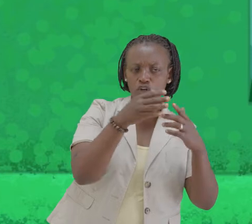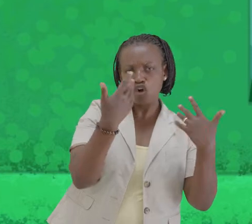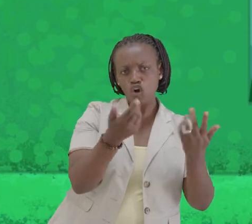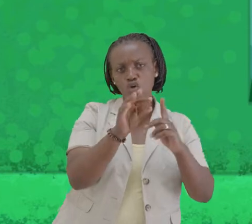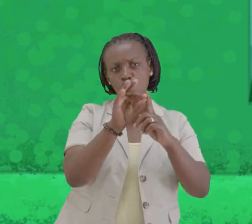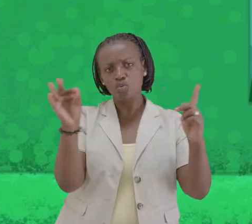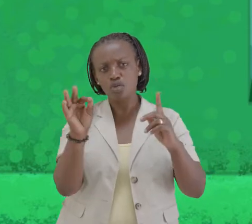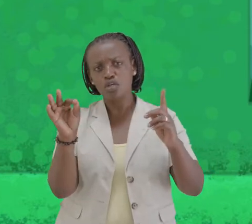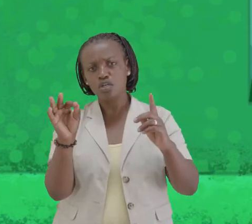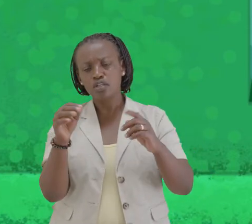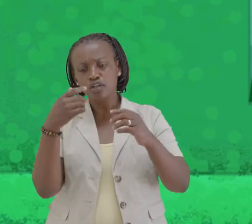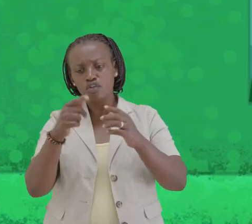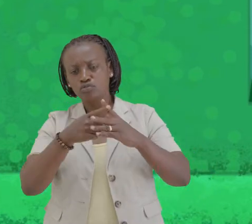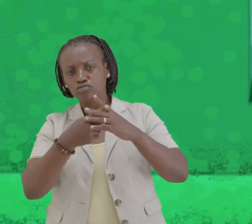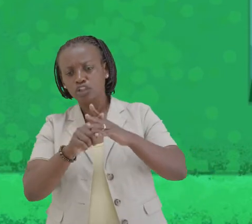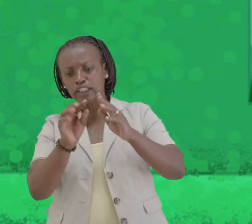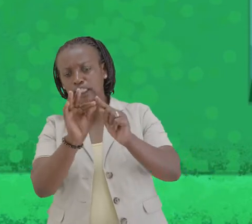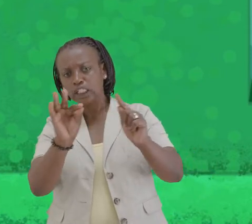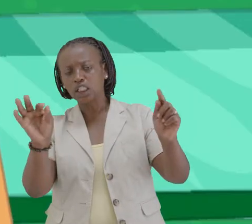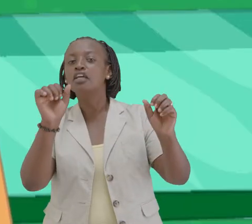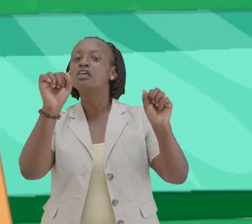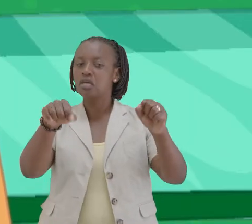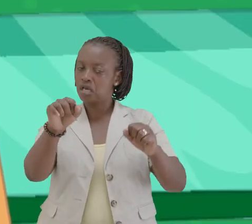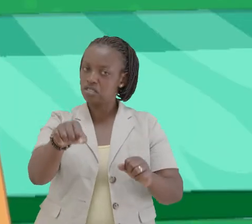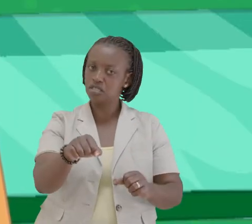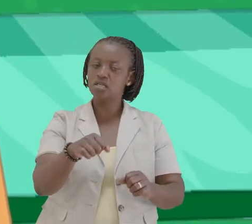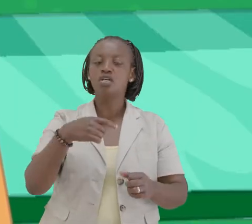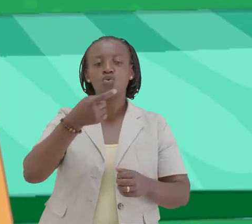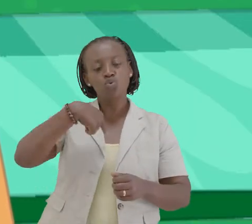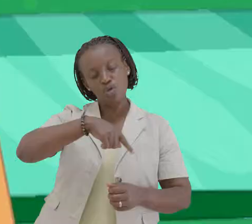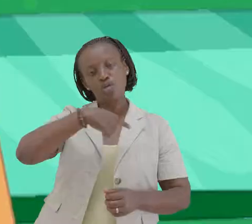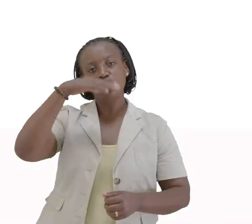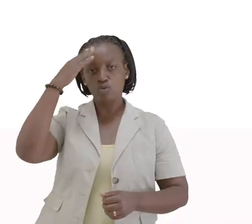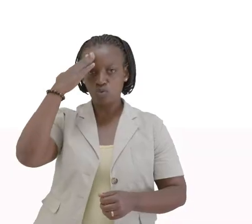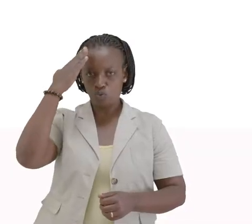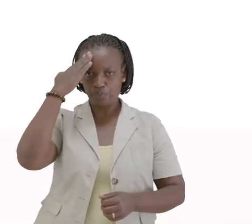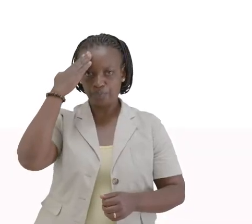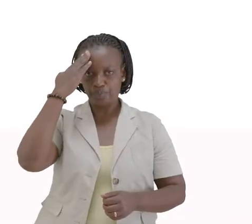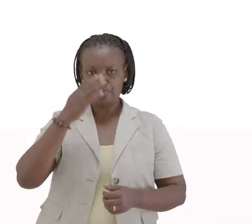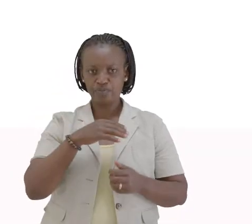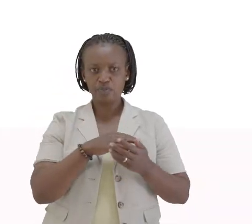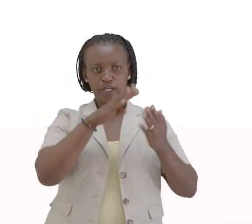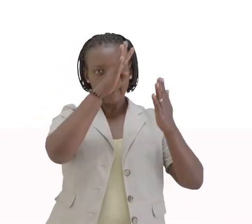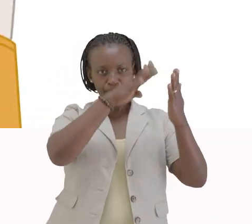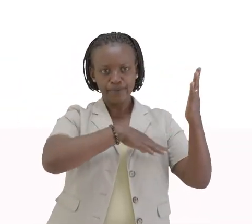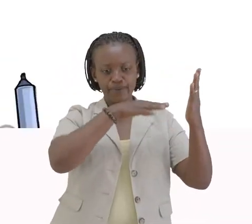the standard unit of measuring length? Yes, we know.